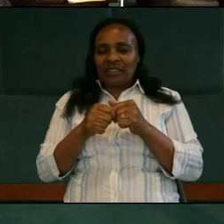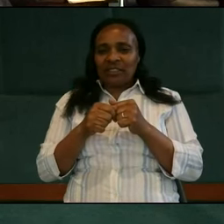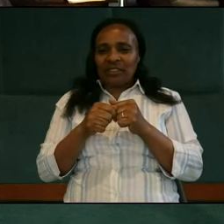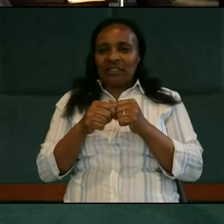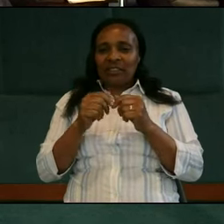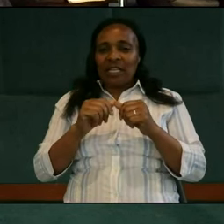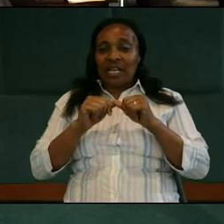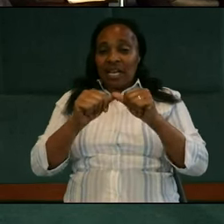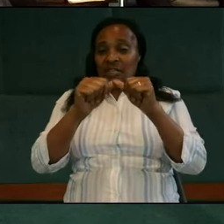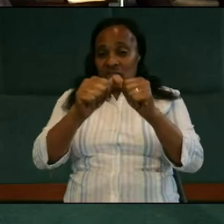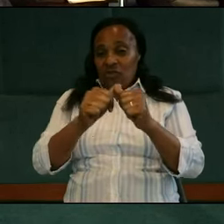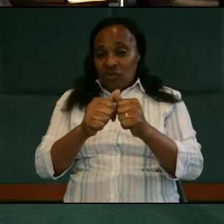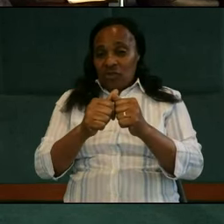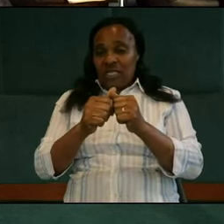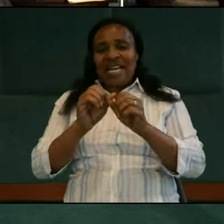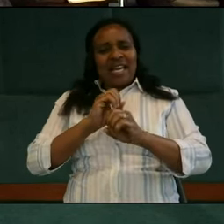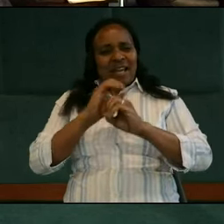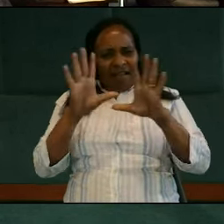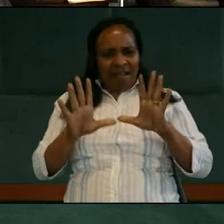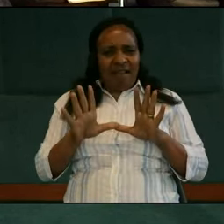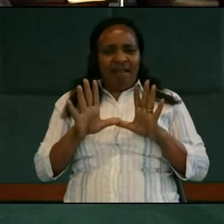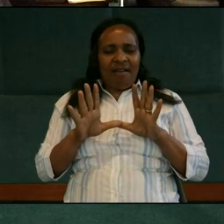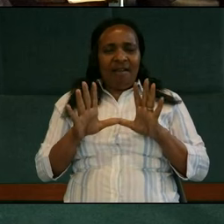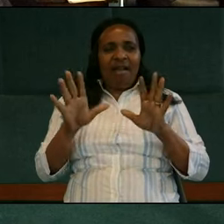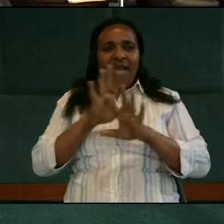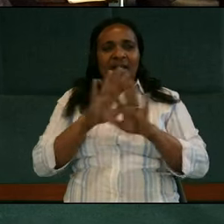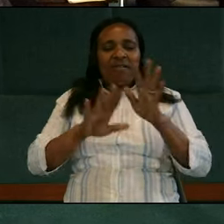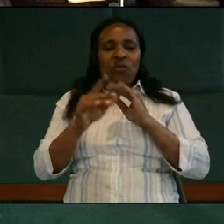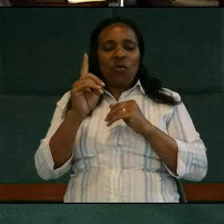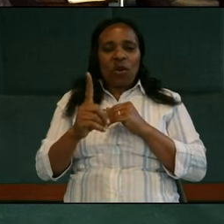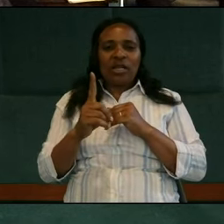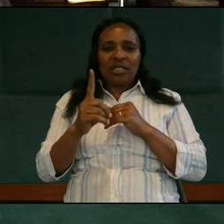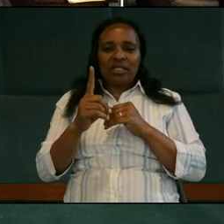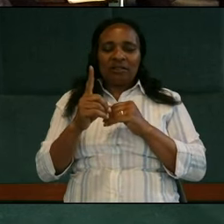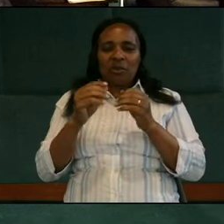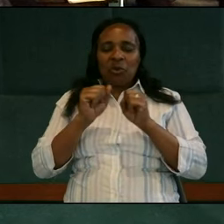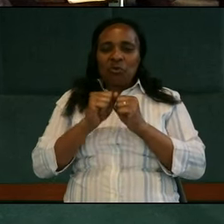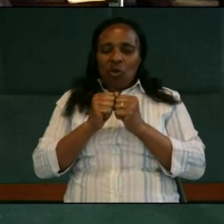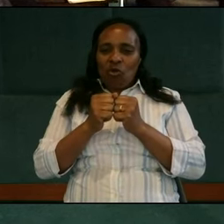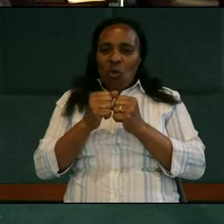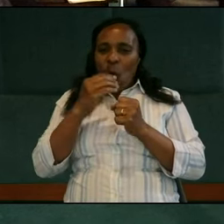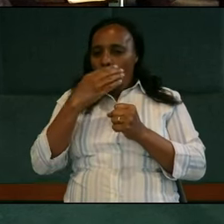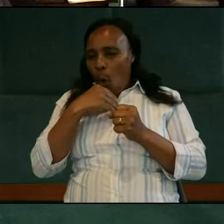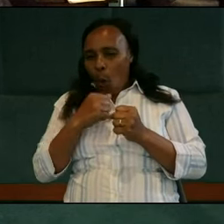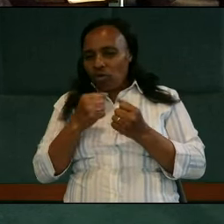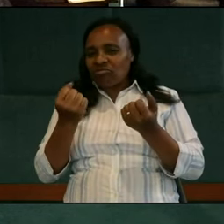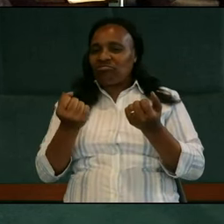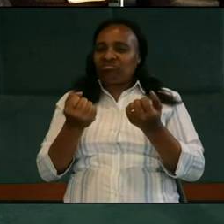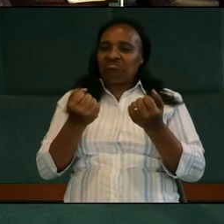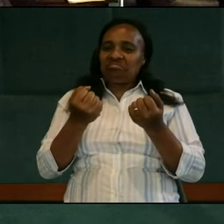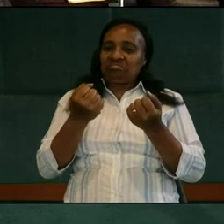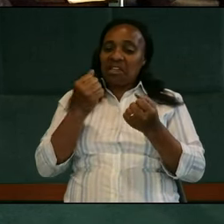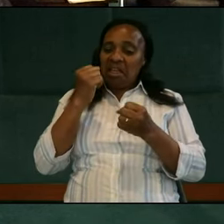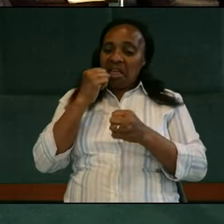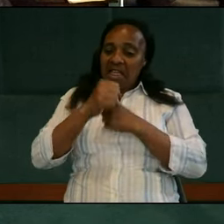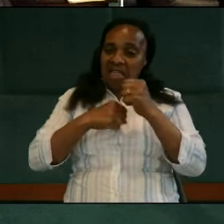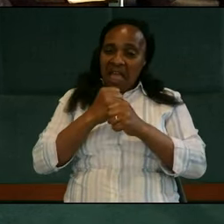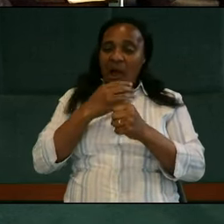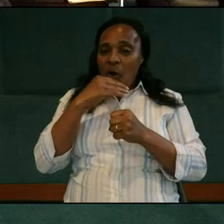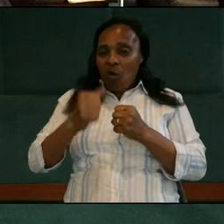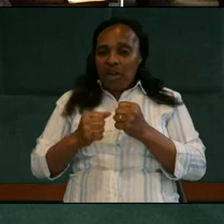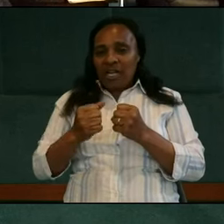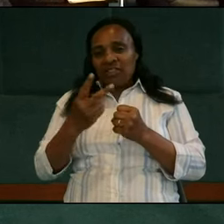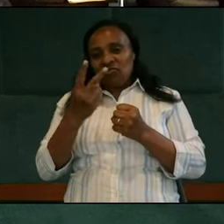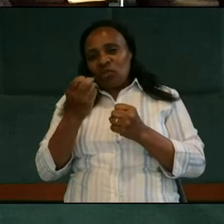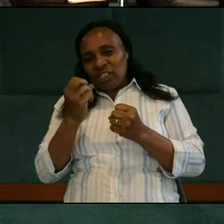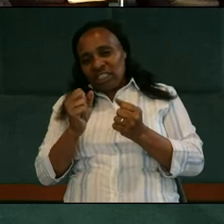continue with the lesson, then it's very clear that everyone as they turn a year older, maybe 17, 18, 20, or even